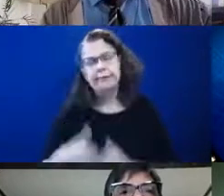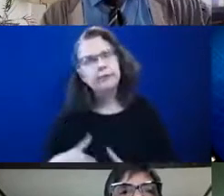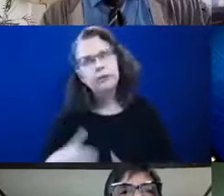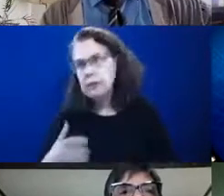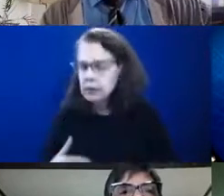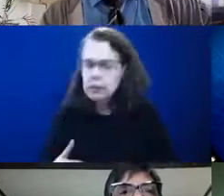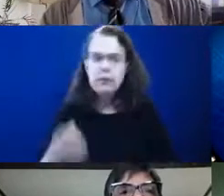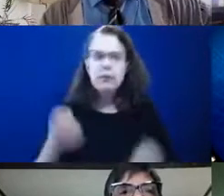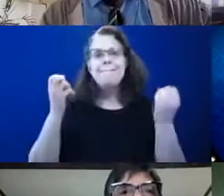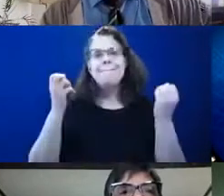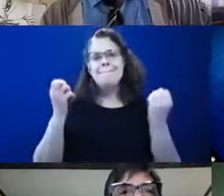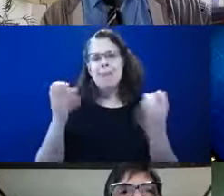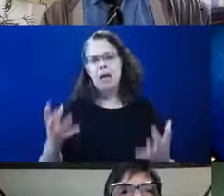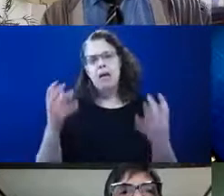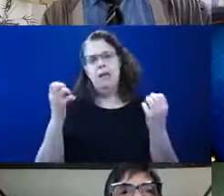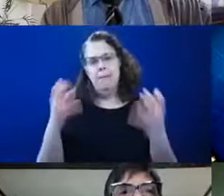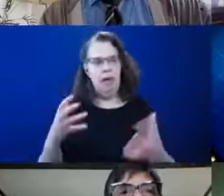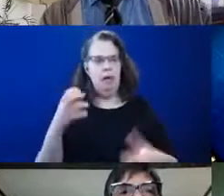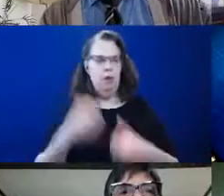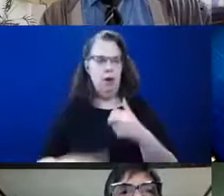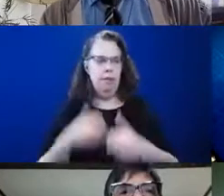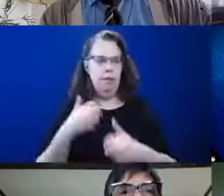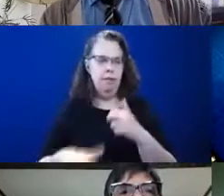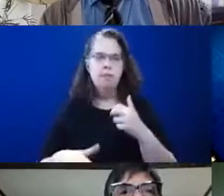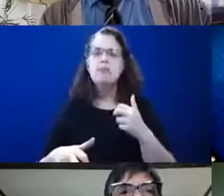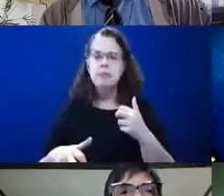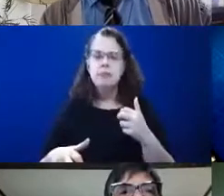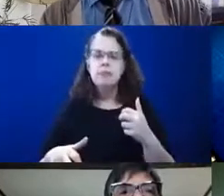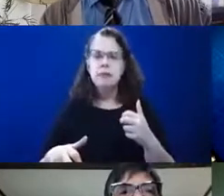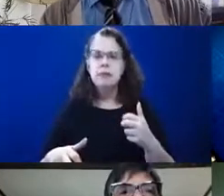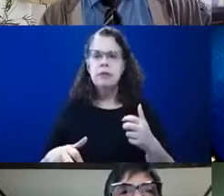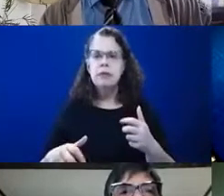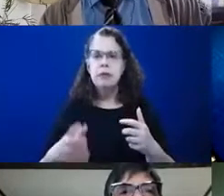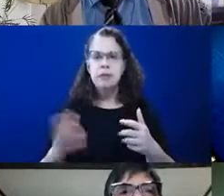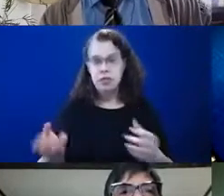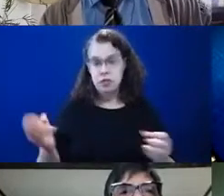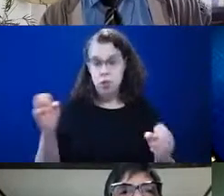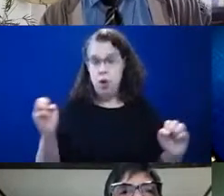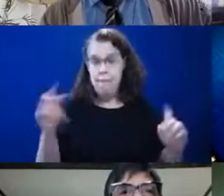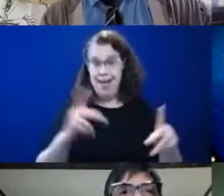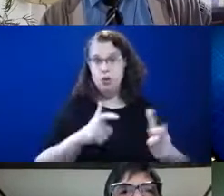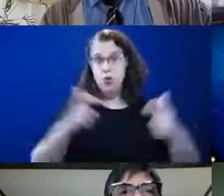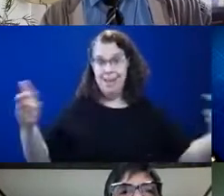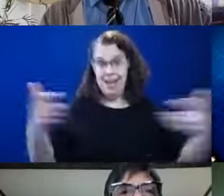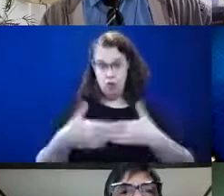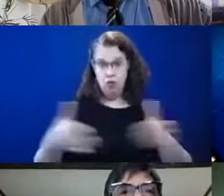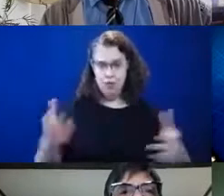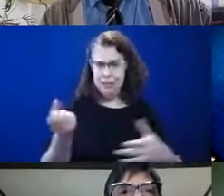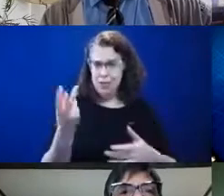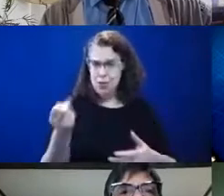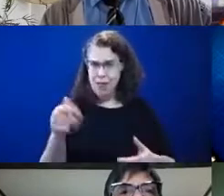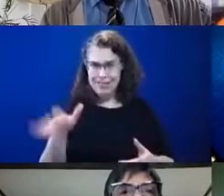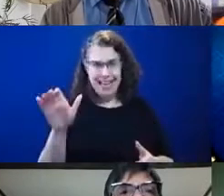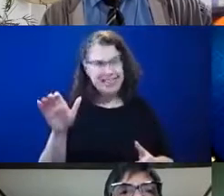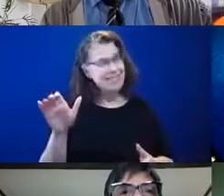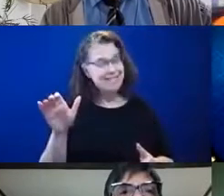different, things involved. But just so we know, we are going back to the main room in 12 seconds. So